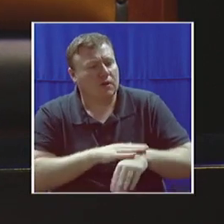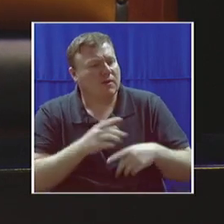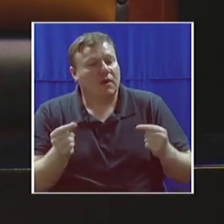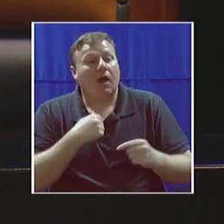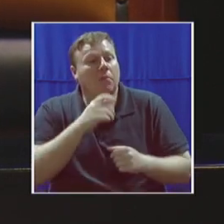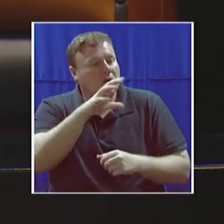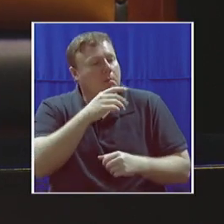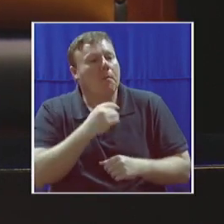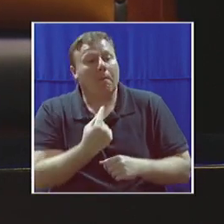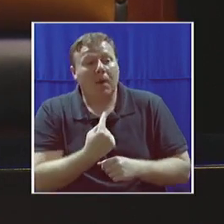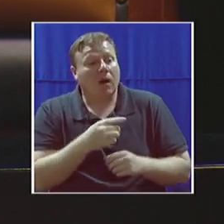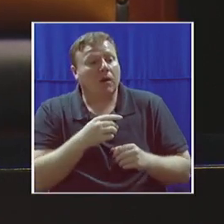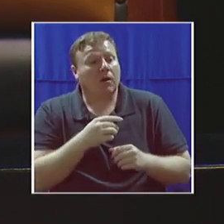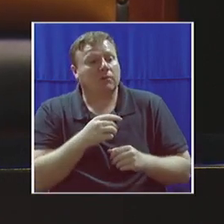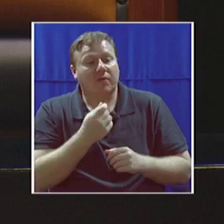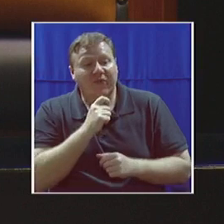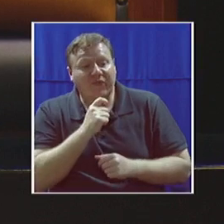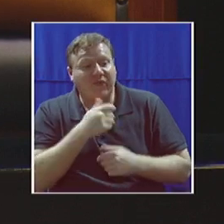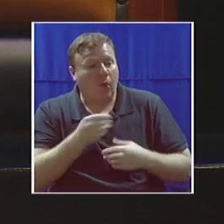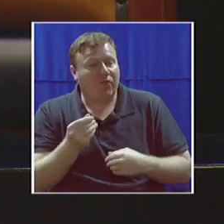switch off your mic